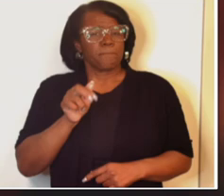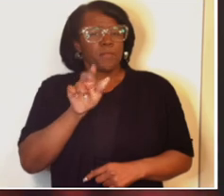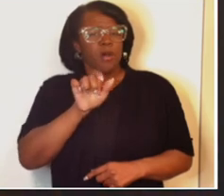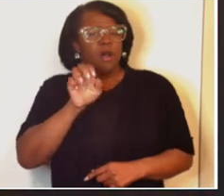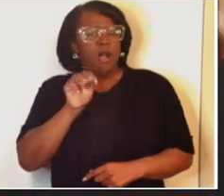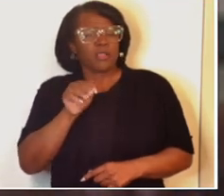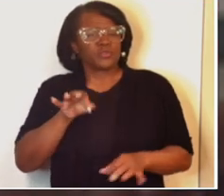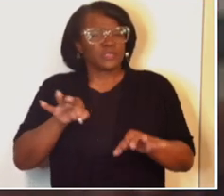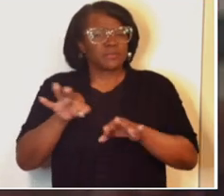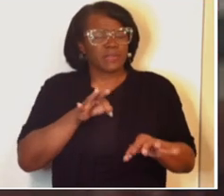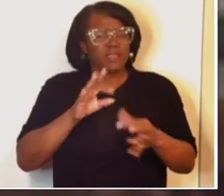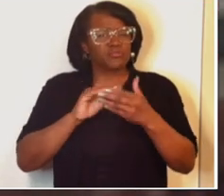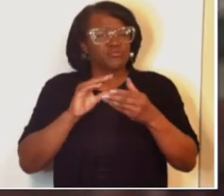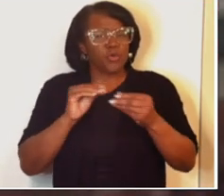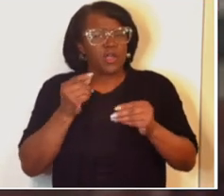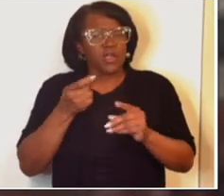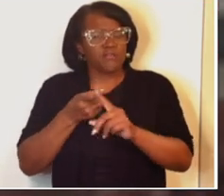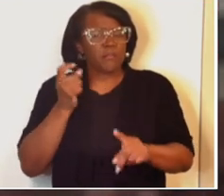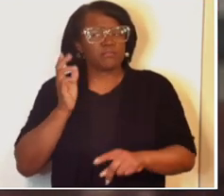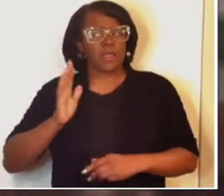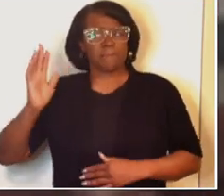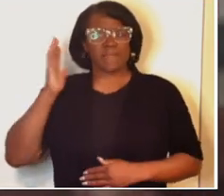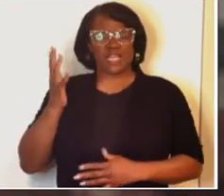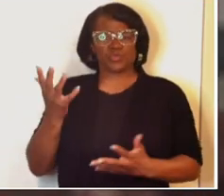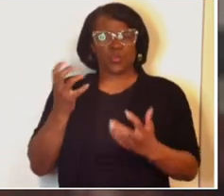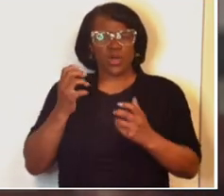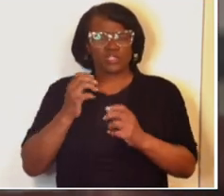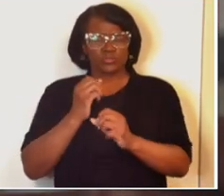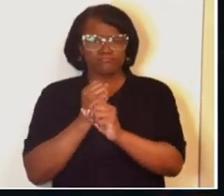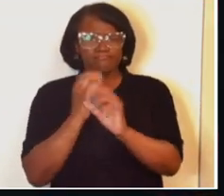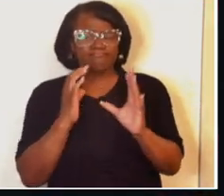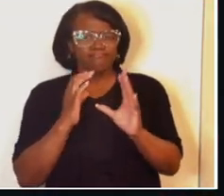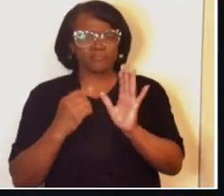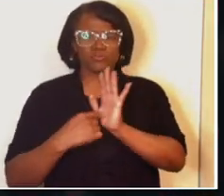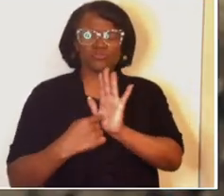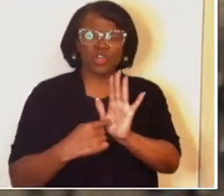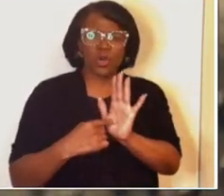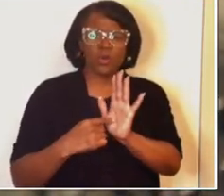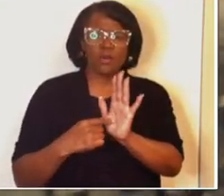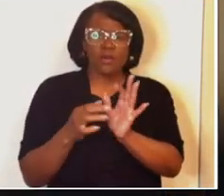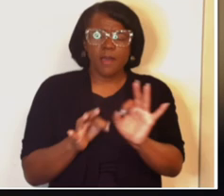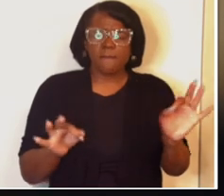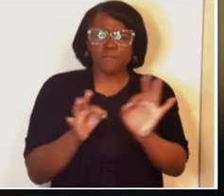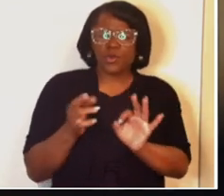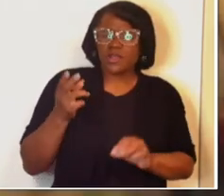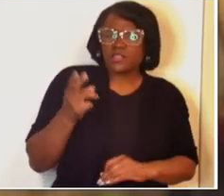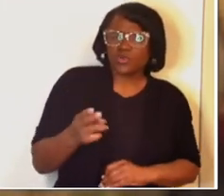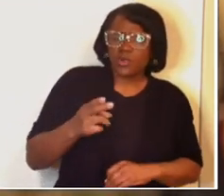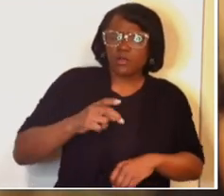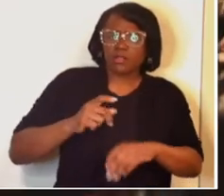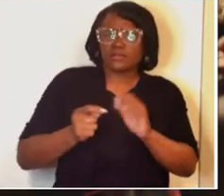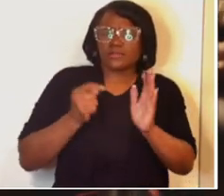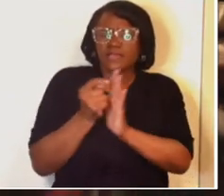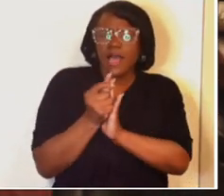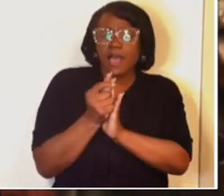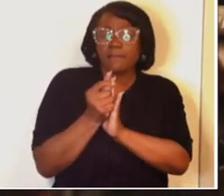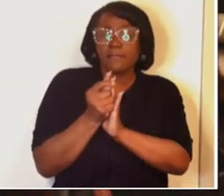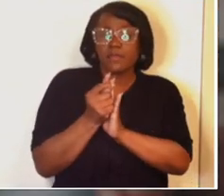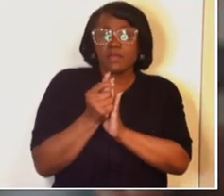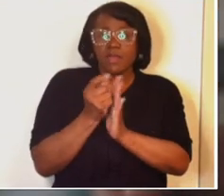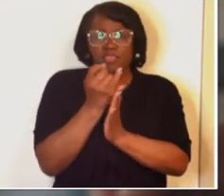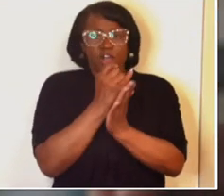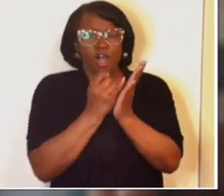to capture an extraordinary historical time in the art form in which young people